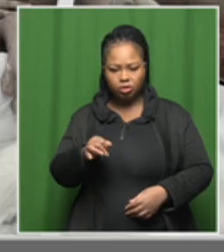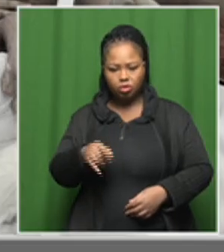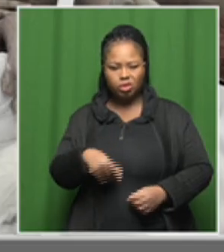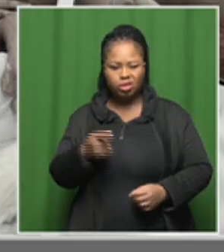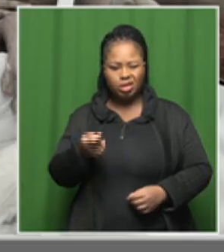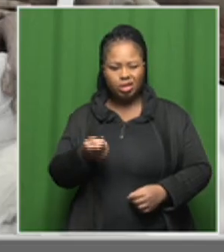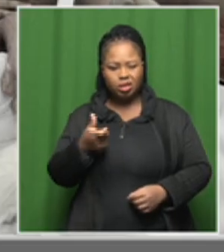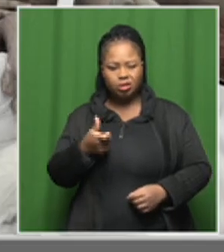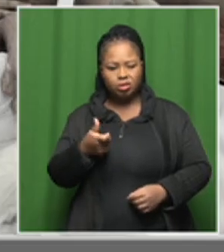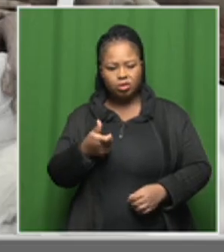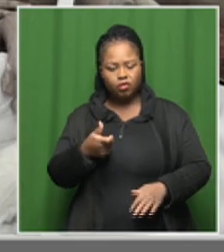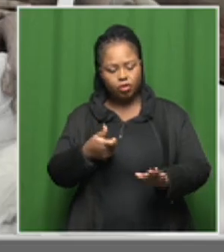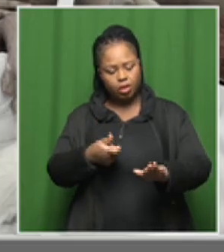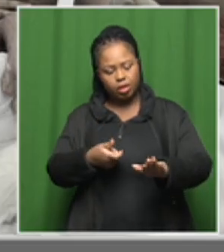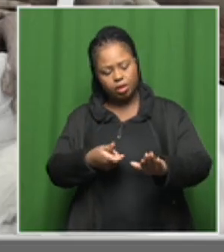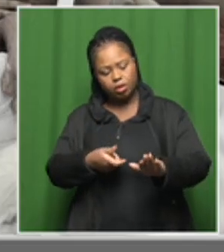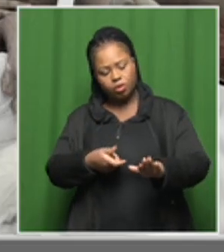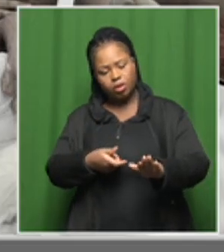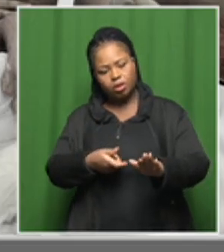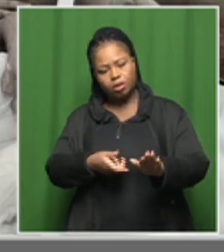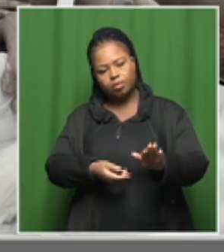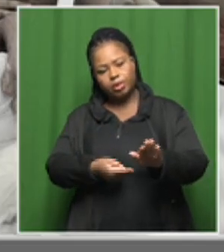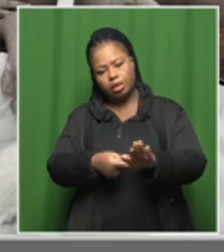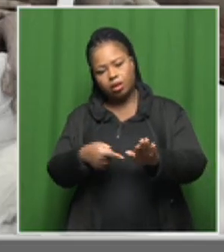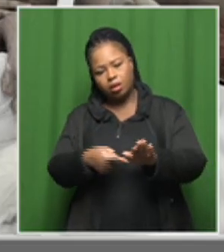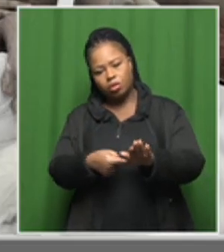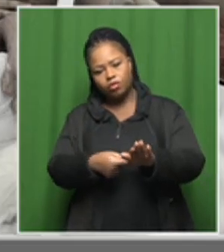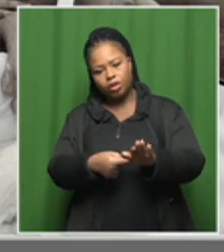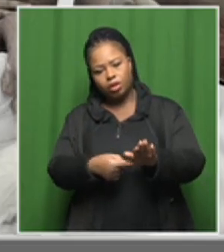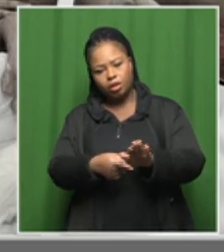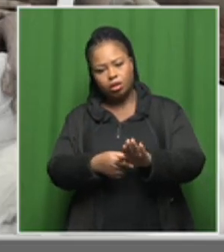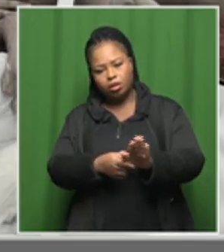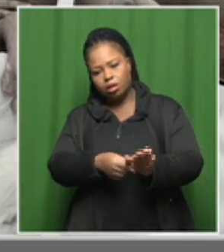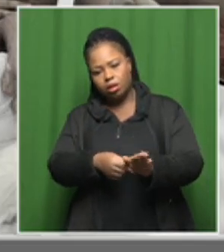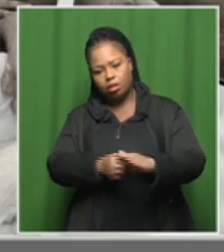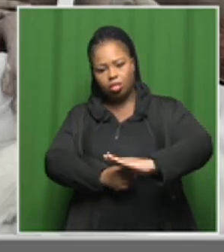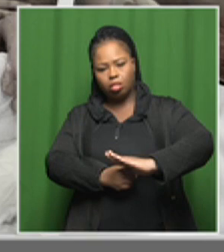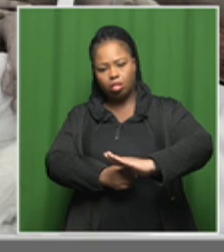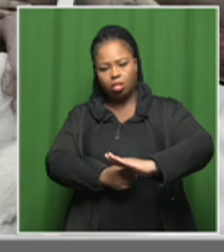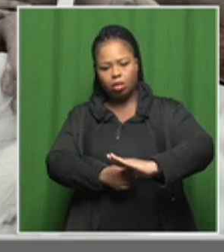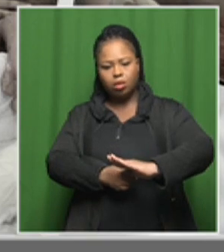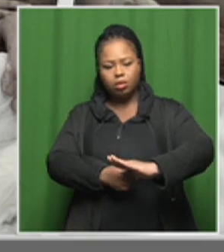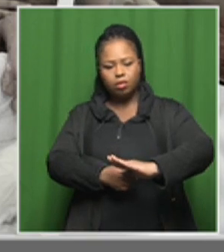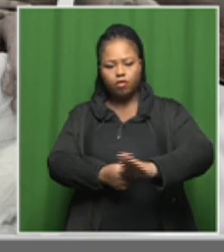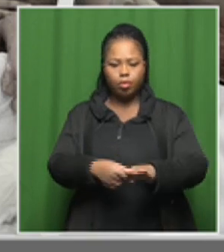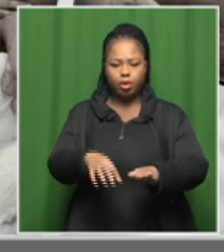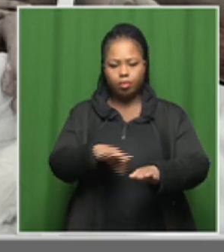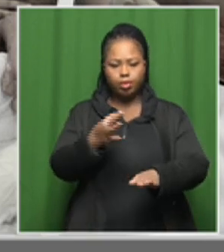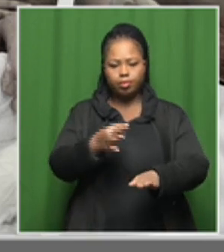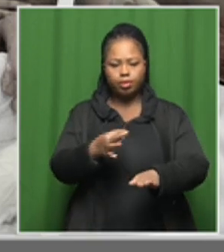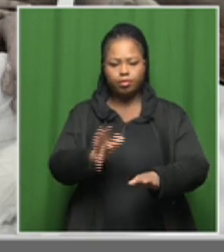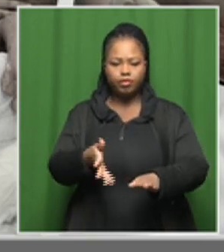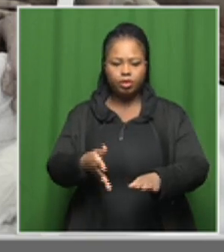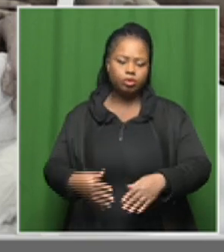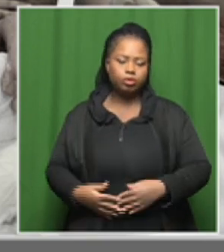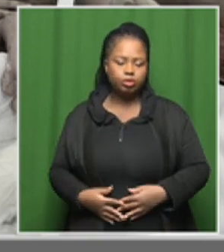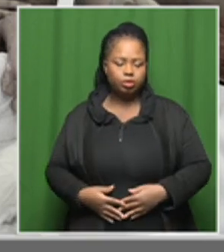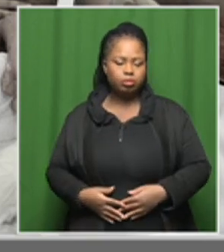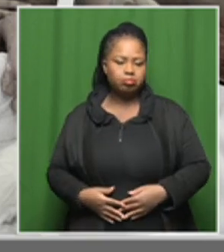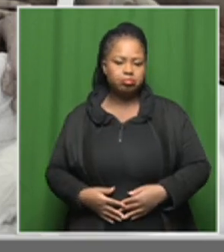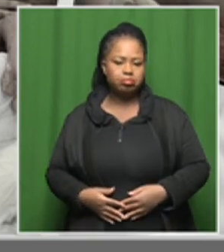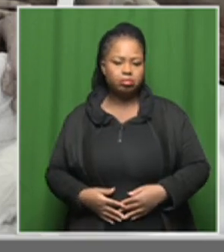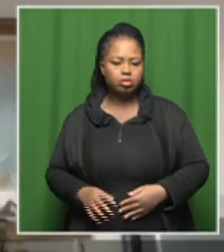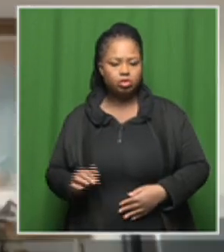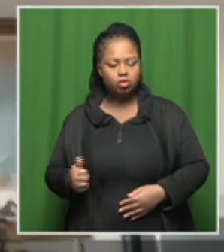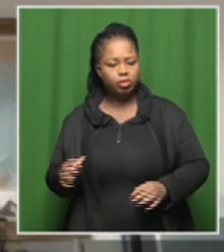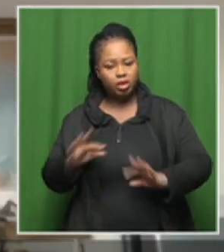procedure on the back of the heel under local anesthetic, and his feet were straight. So I obviously was completely, in awe